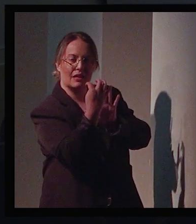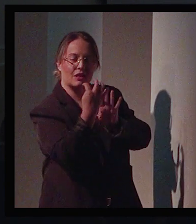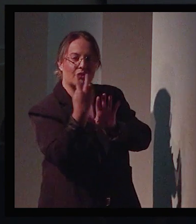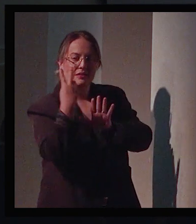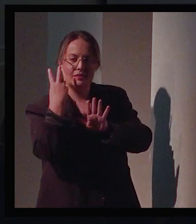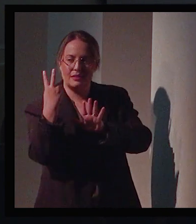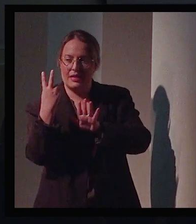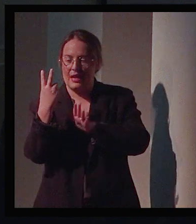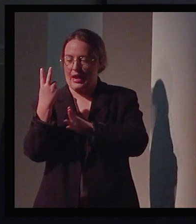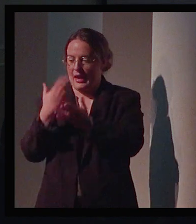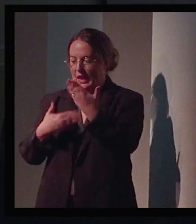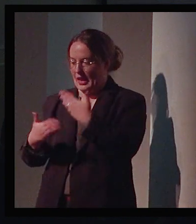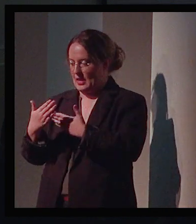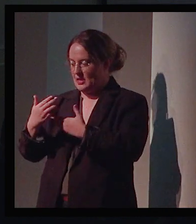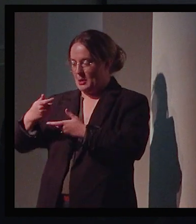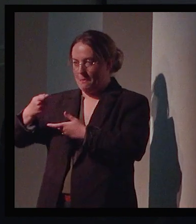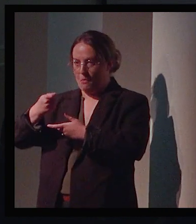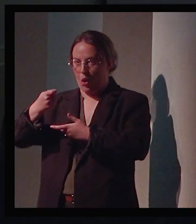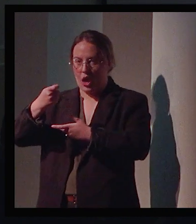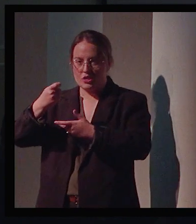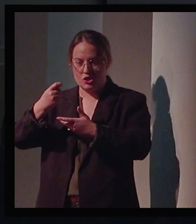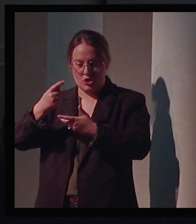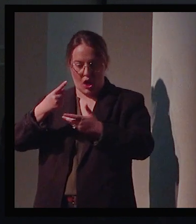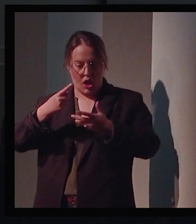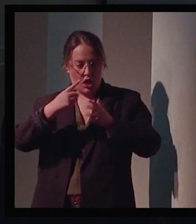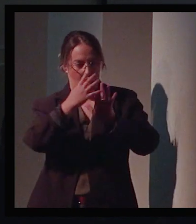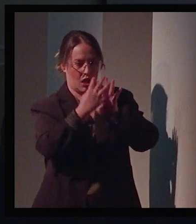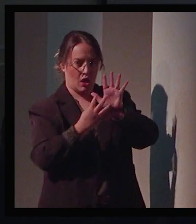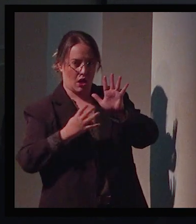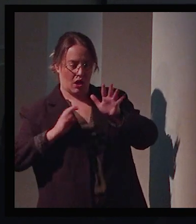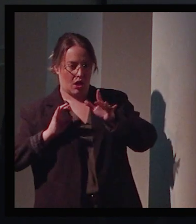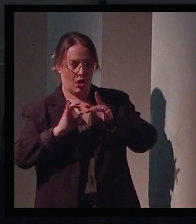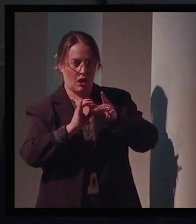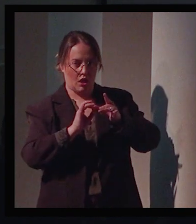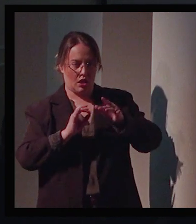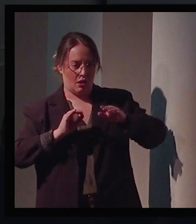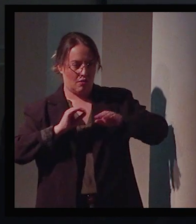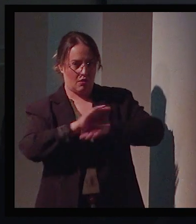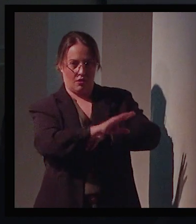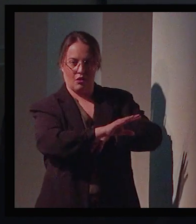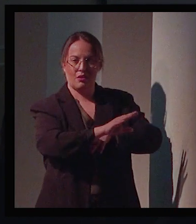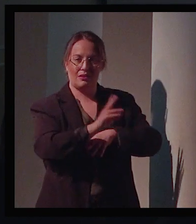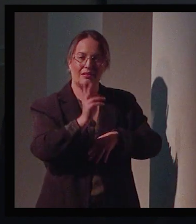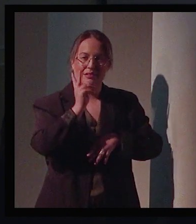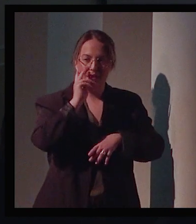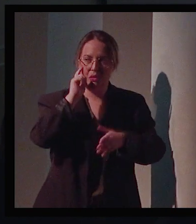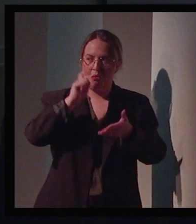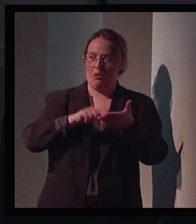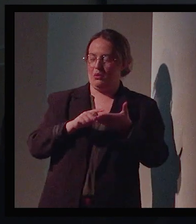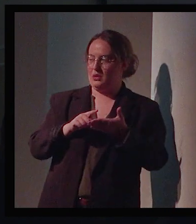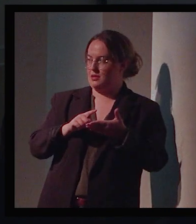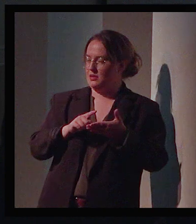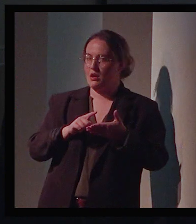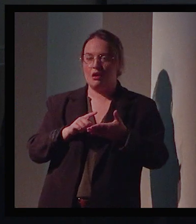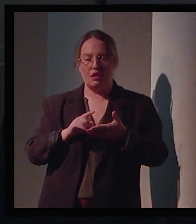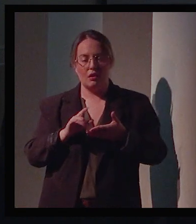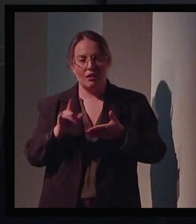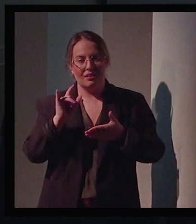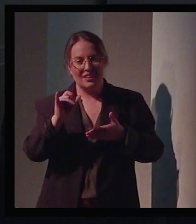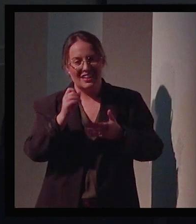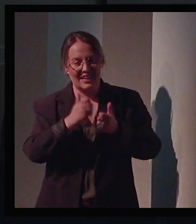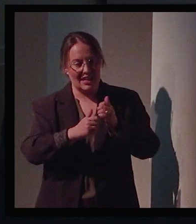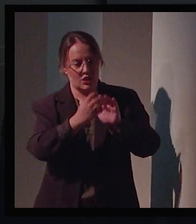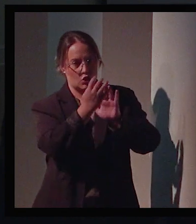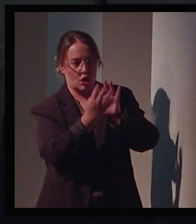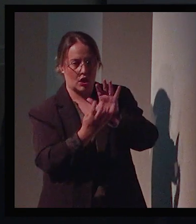and the brush that put it there. And by painting this way, each brushstroke its own independent event, Manet